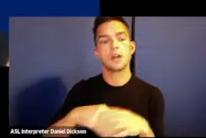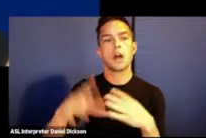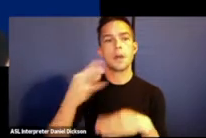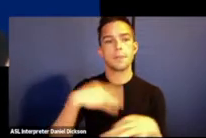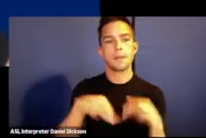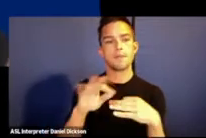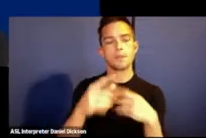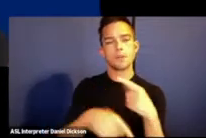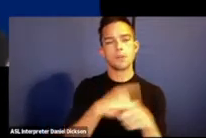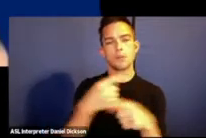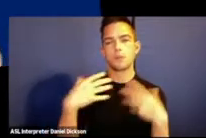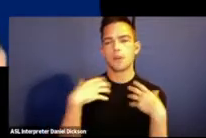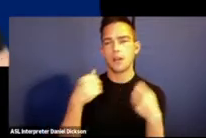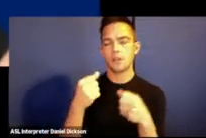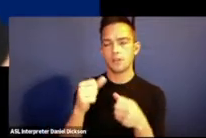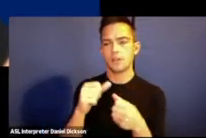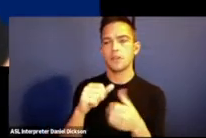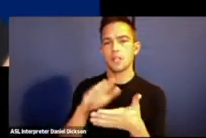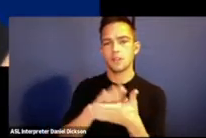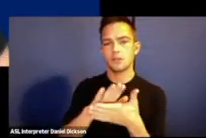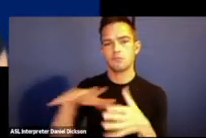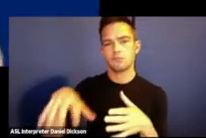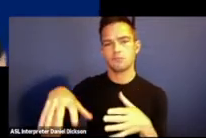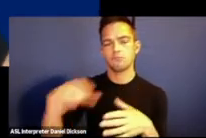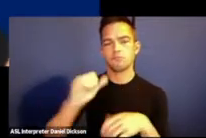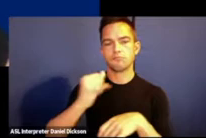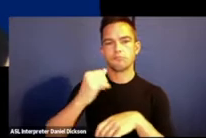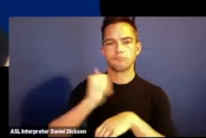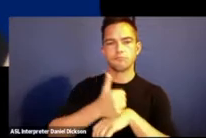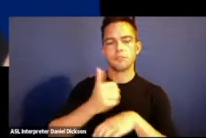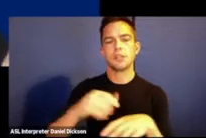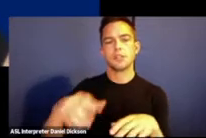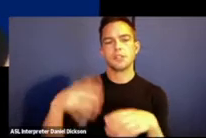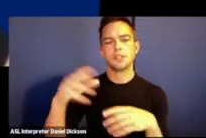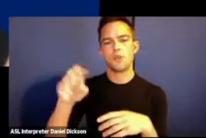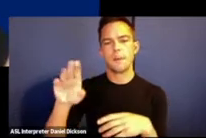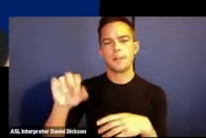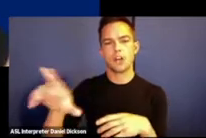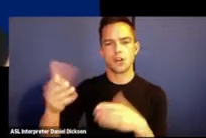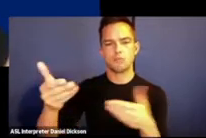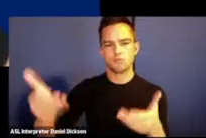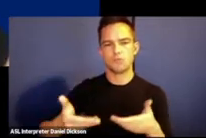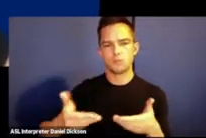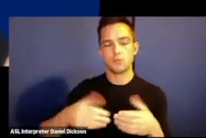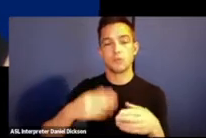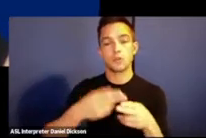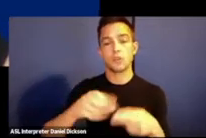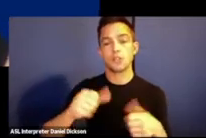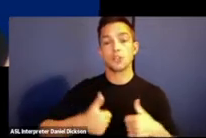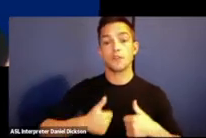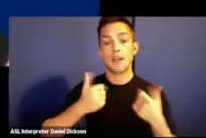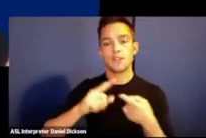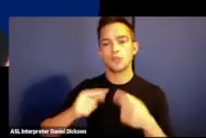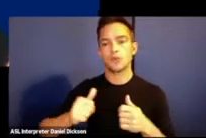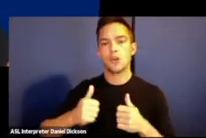On behalf of the Global Health Institute, it's my pleasure to welcome you to our webinar, which we are calling From Surviving to Thriving.